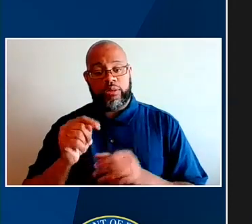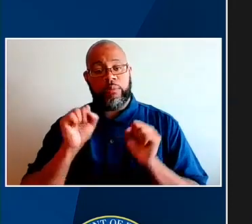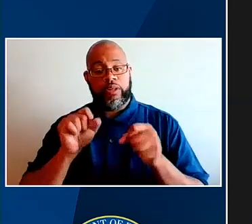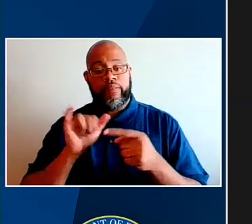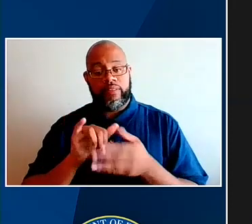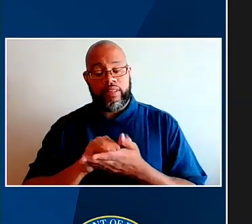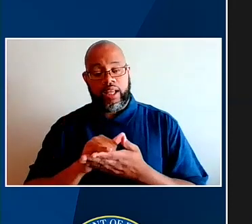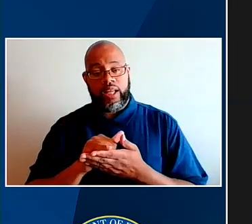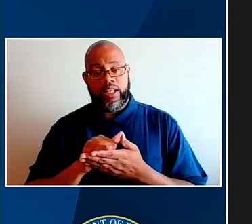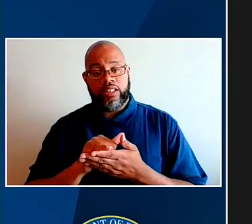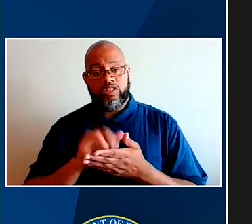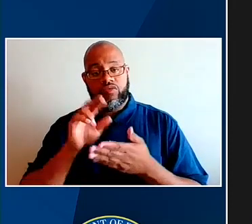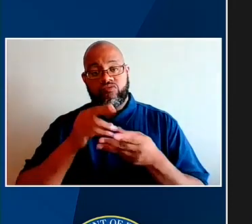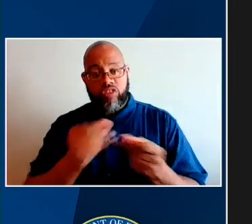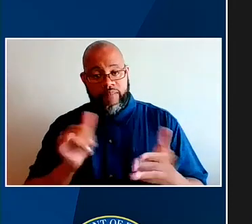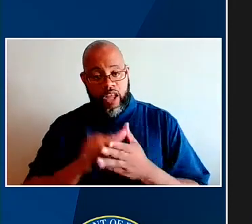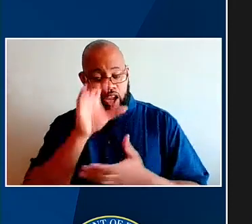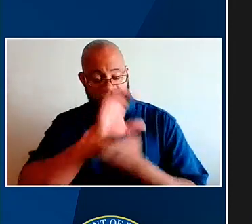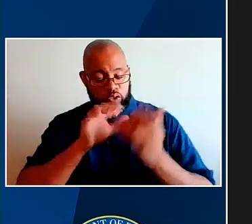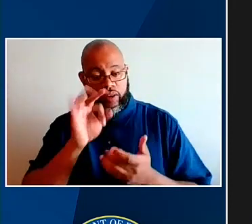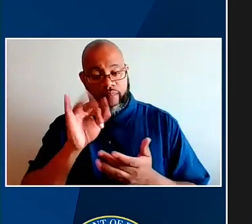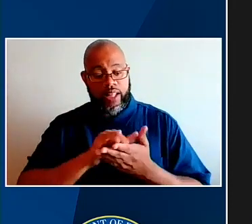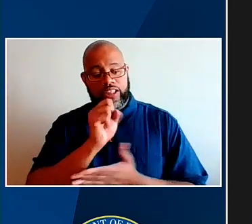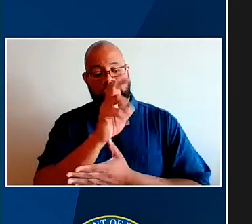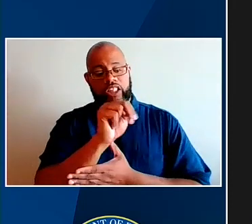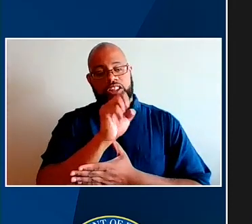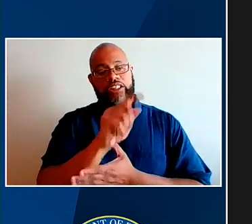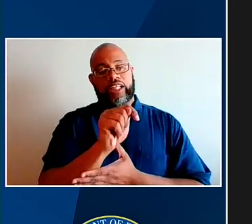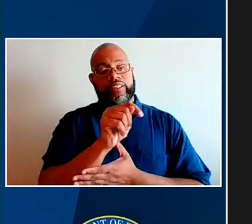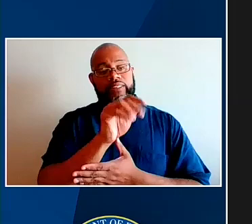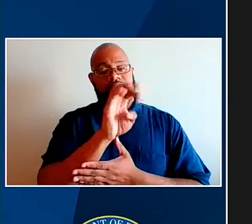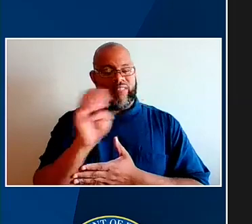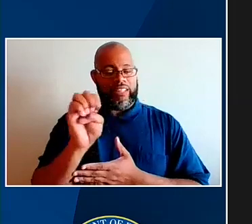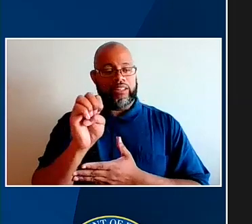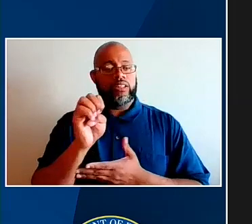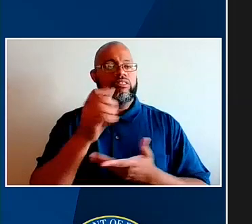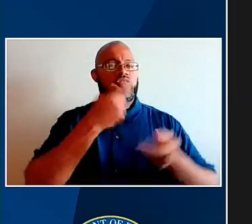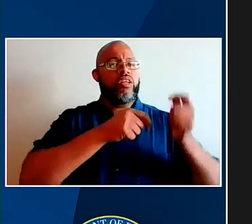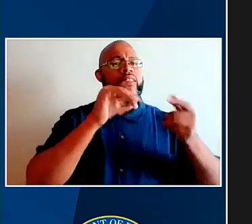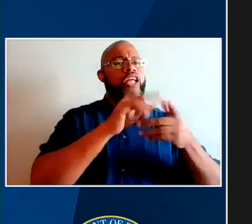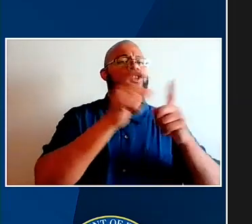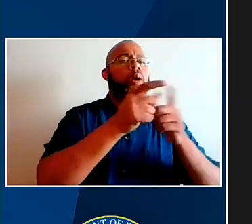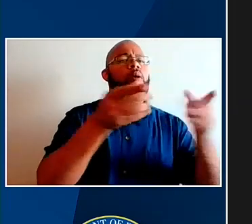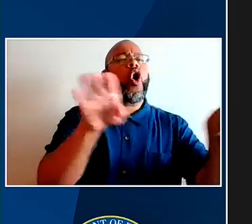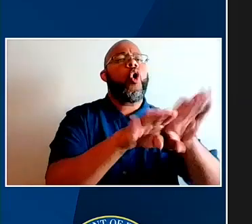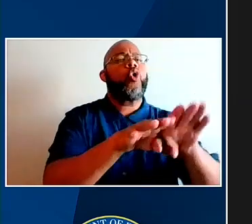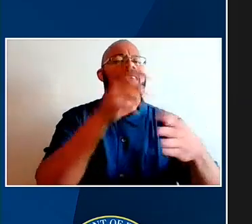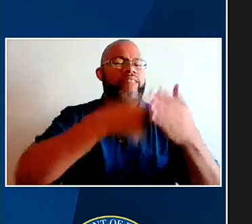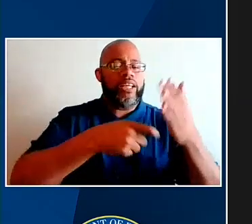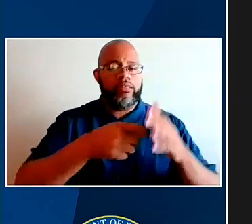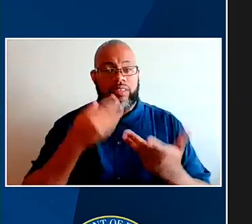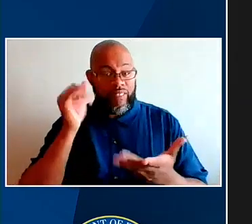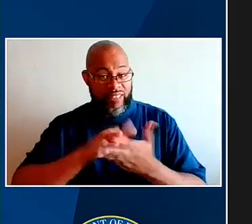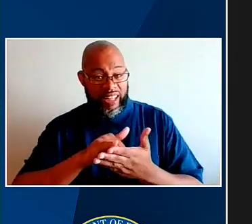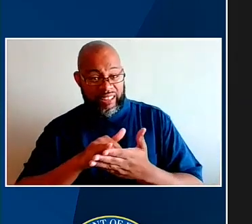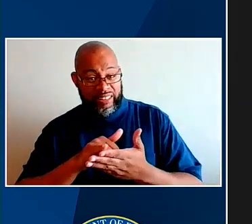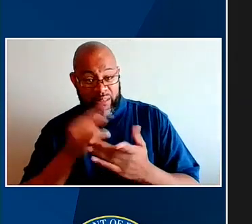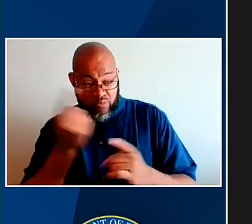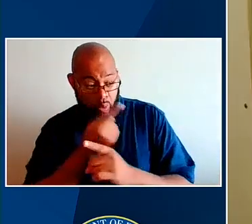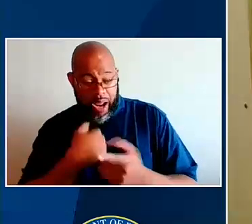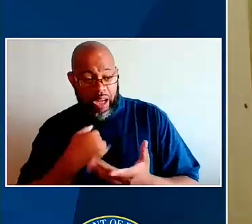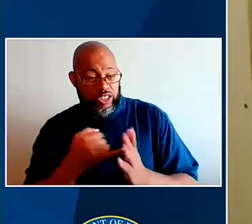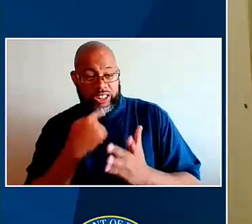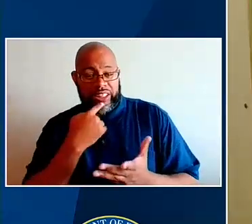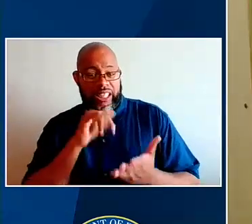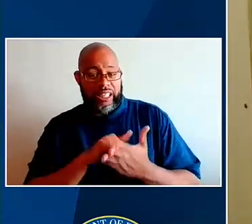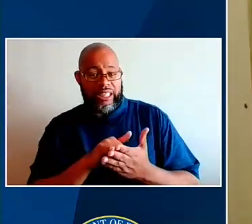you know, resolving the confusion of our sunset fees for swapping in the phrase closure fees. Yeah, I don't know if that's even appropriate. I would just say my other